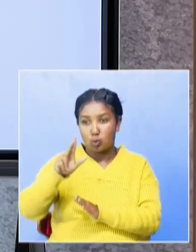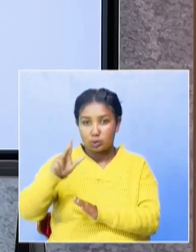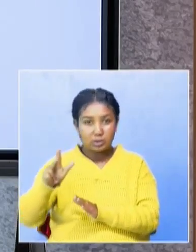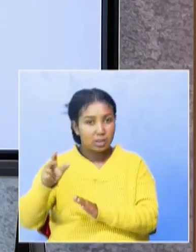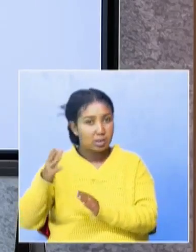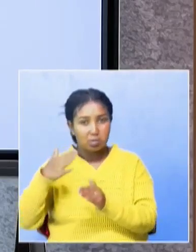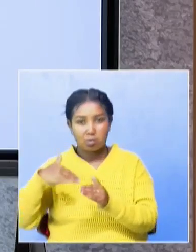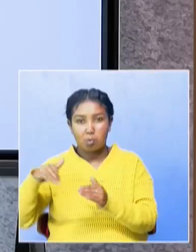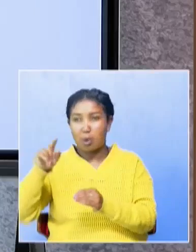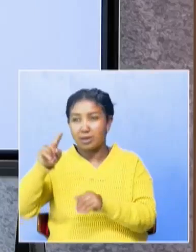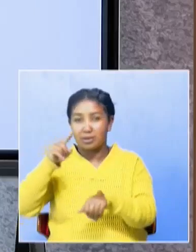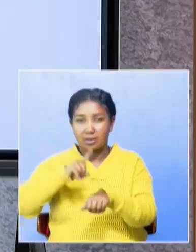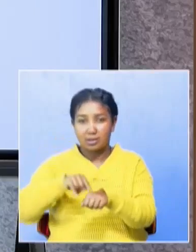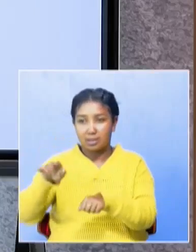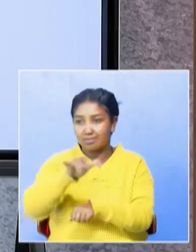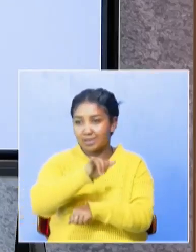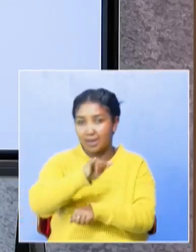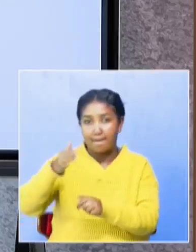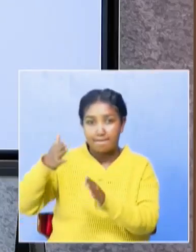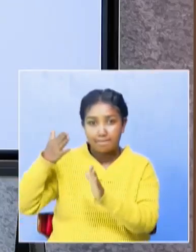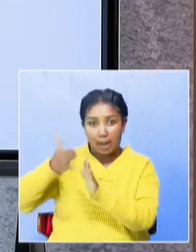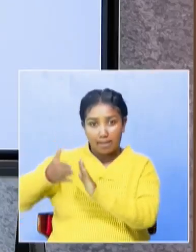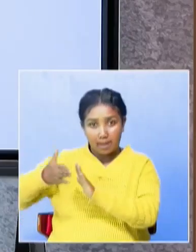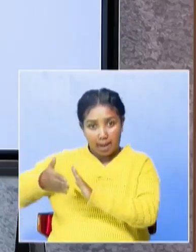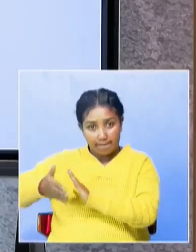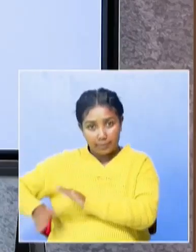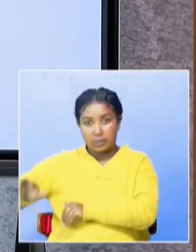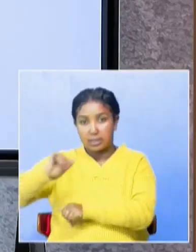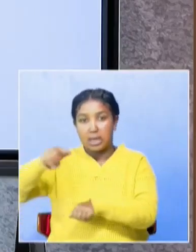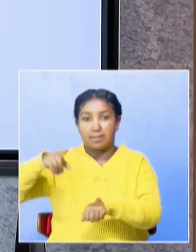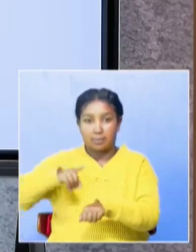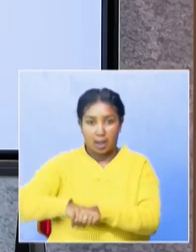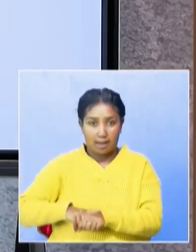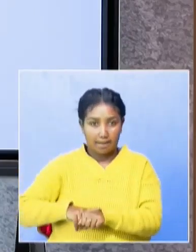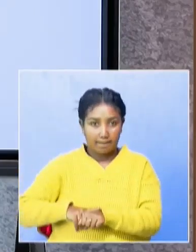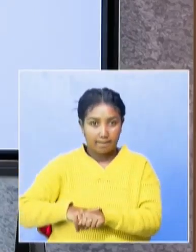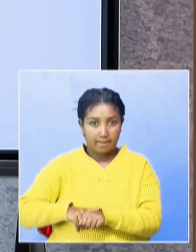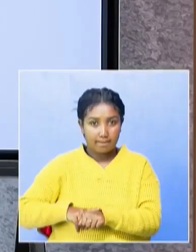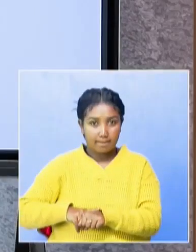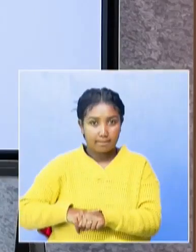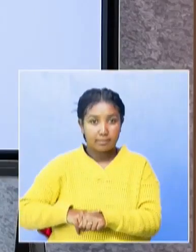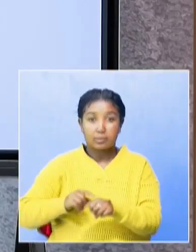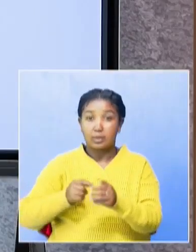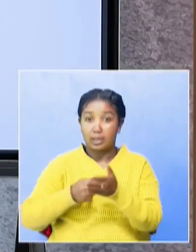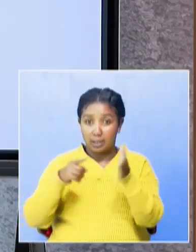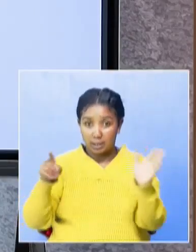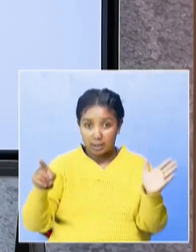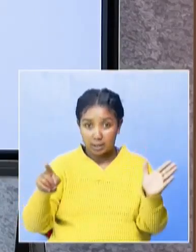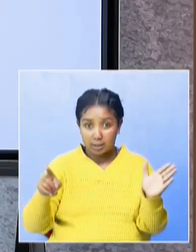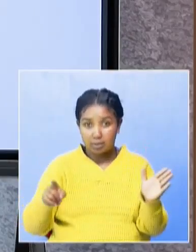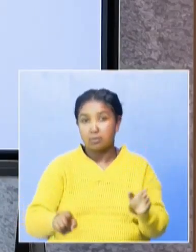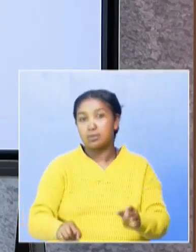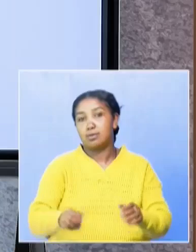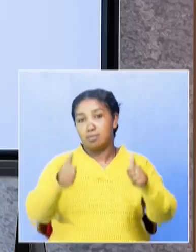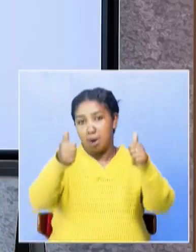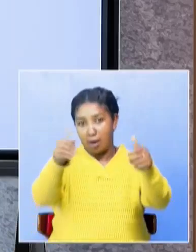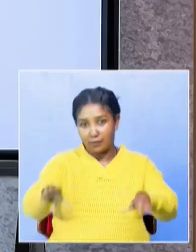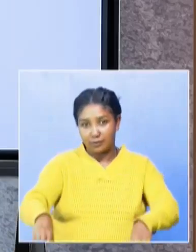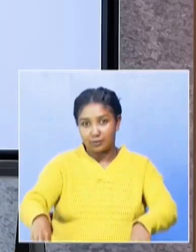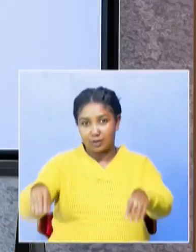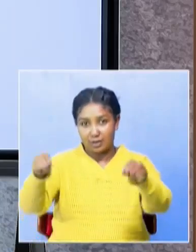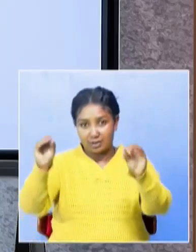or more activities happening at the same time. Am I clear? Bravo,